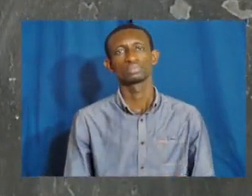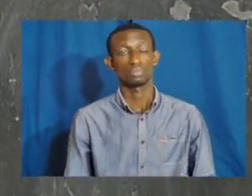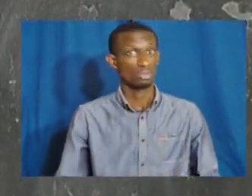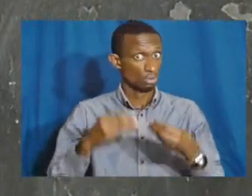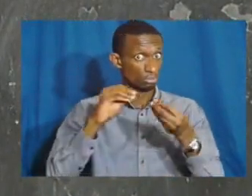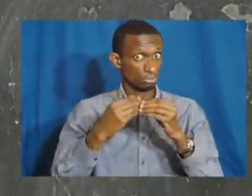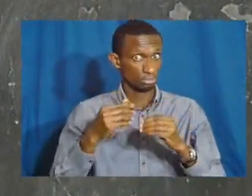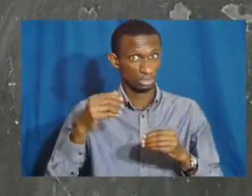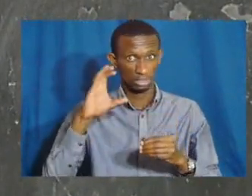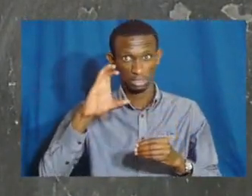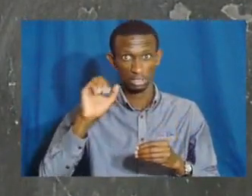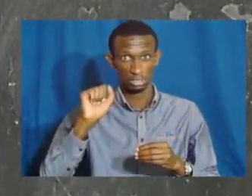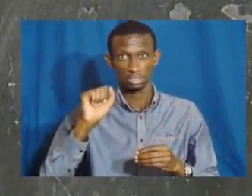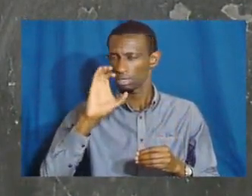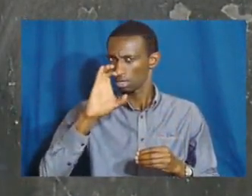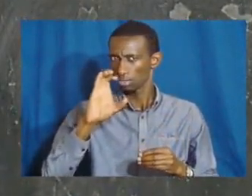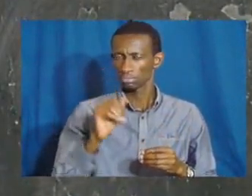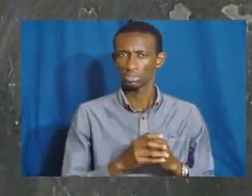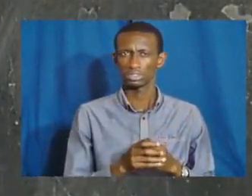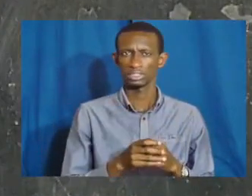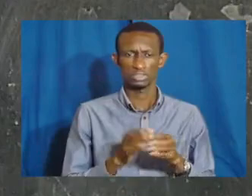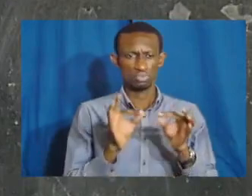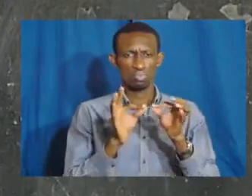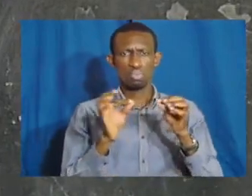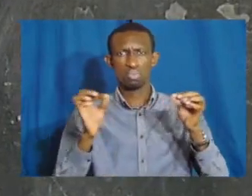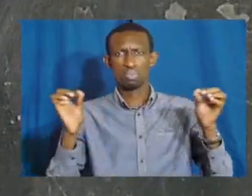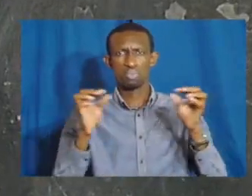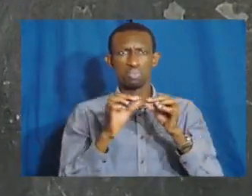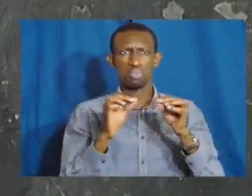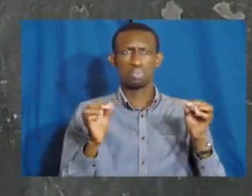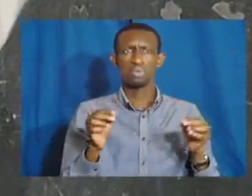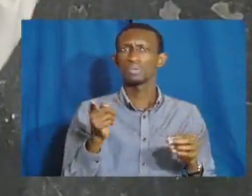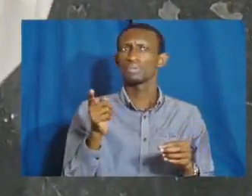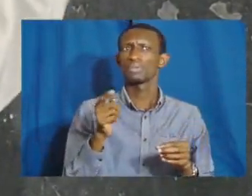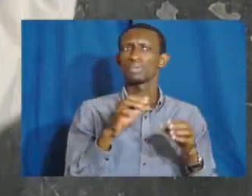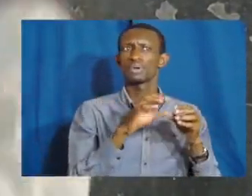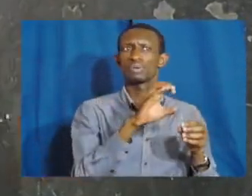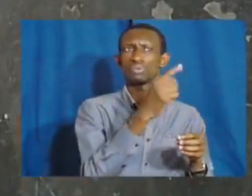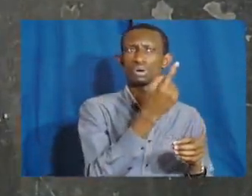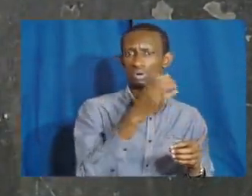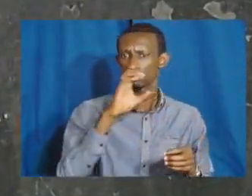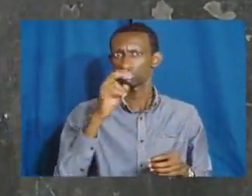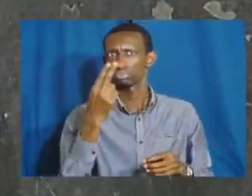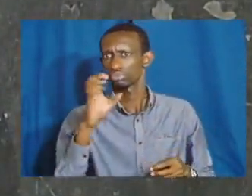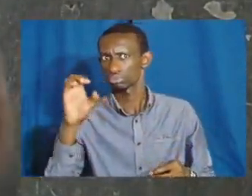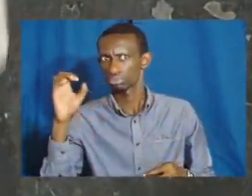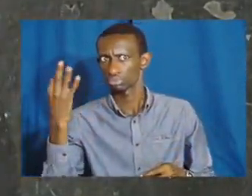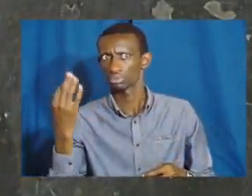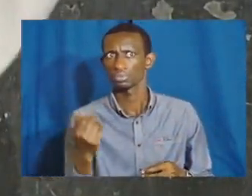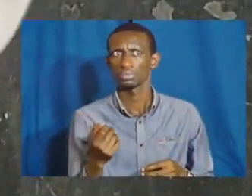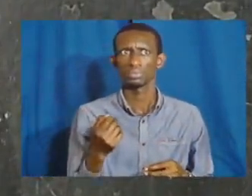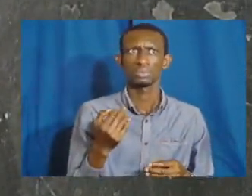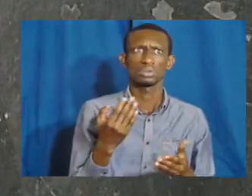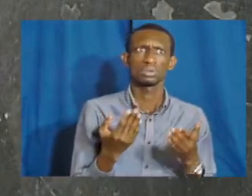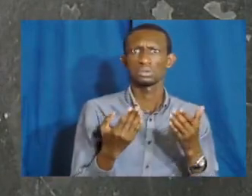carbon atoms that makes the longest chain. So you have, this is number 1, number 2, number 3. Even when you start, you